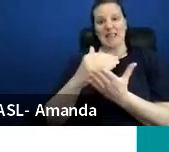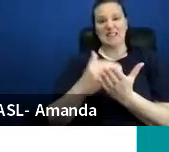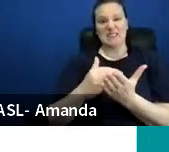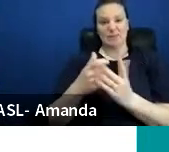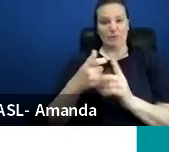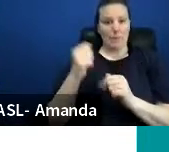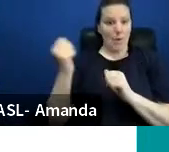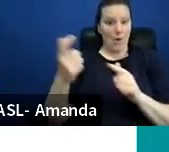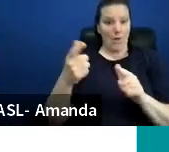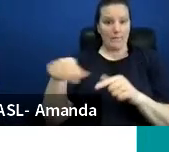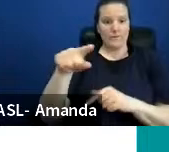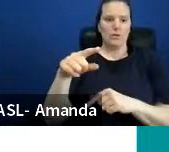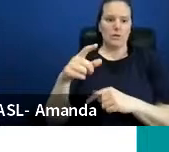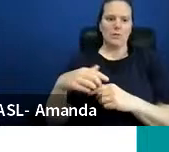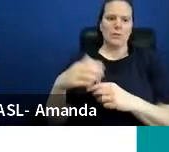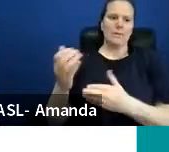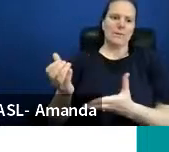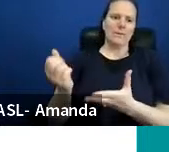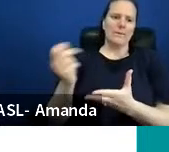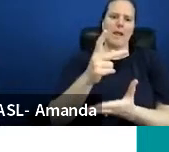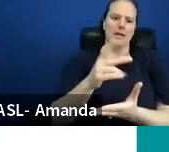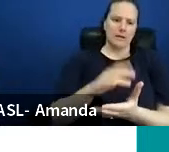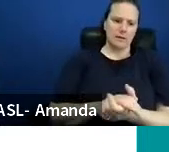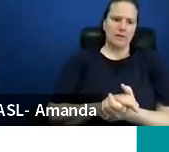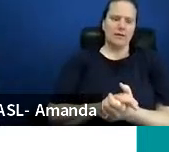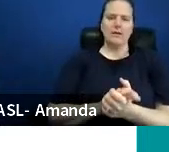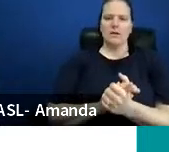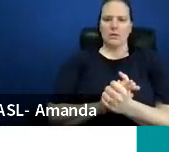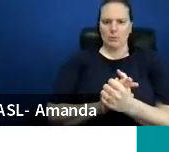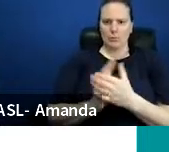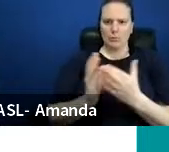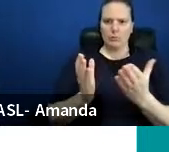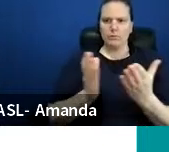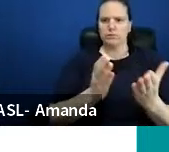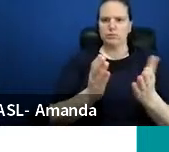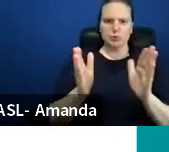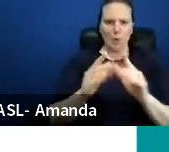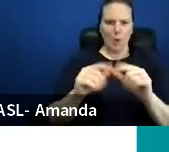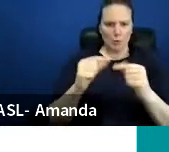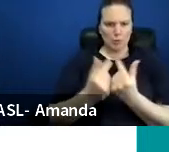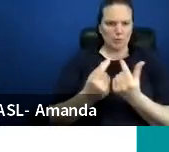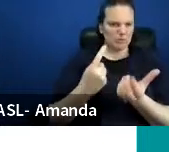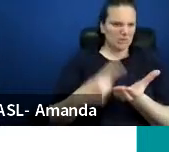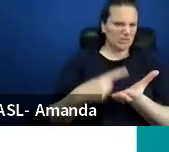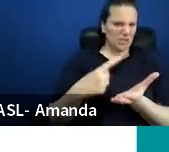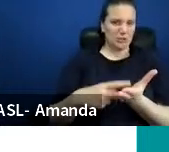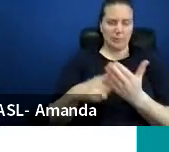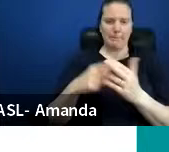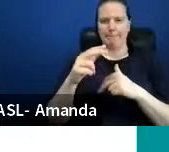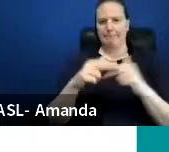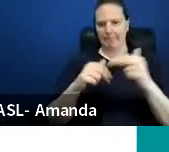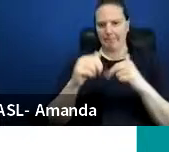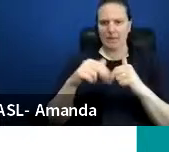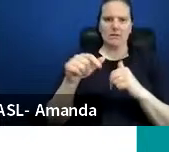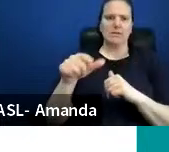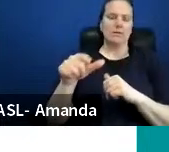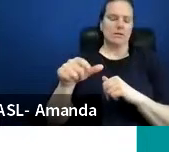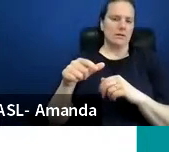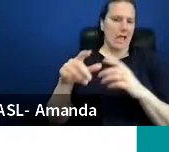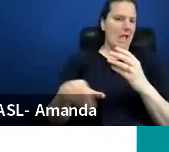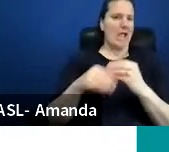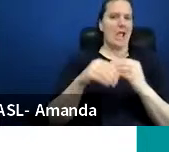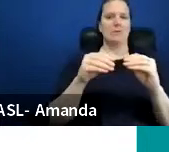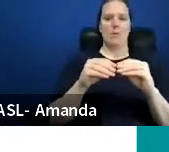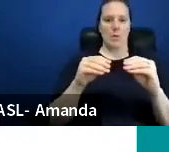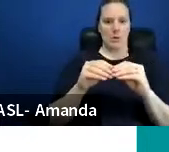and we're bringing back to bring forward into these small group discussions and build upon, refine, and add more to